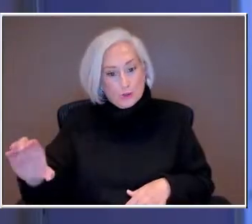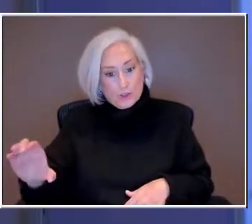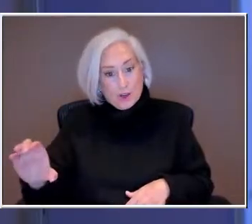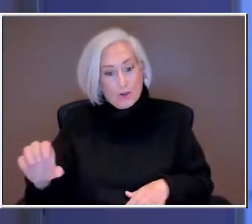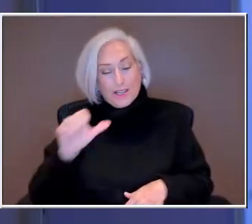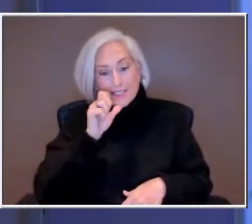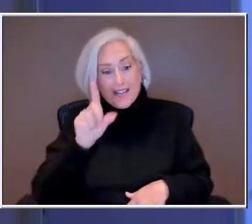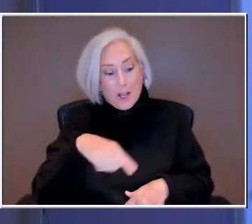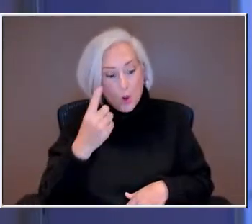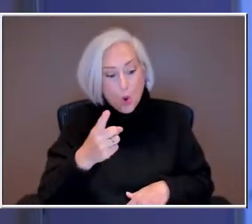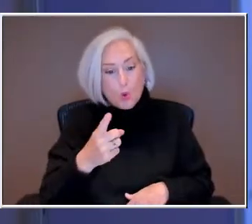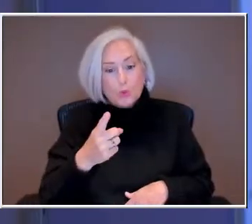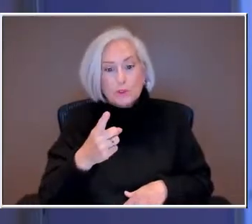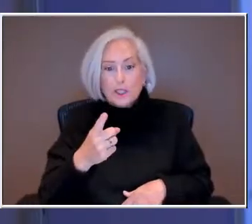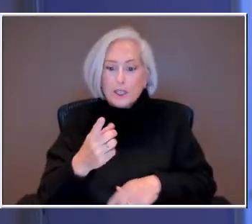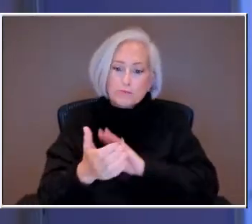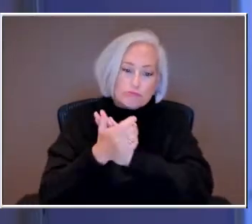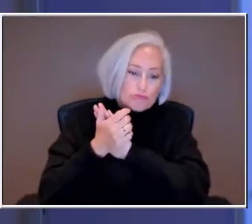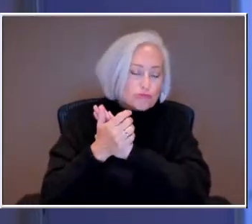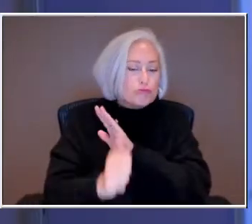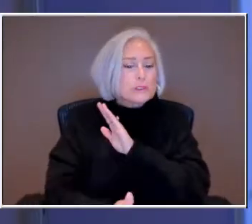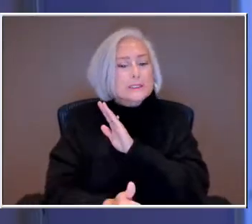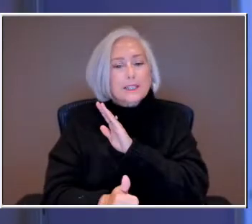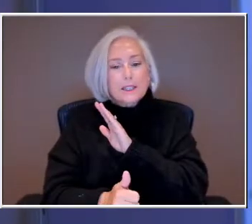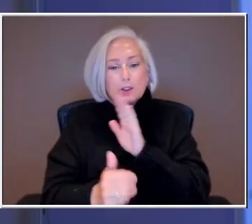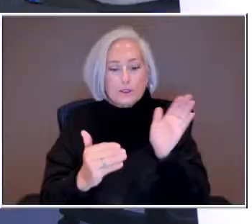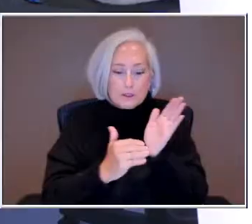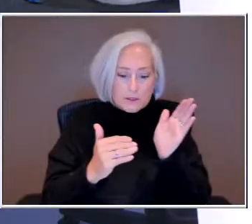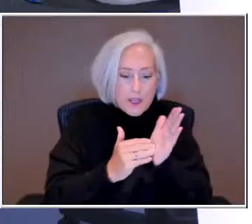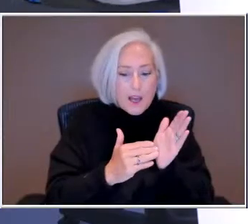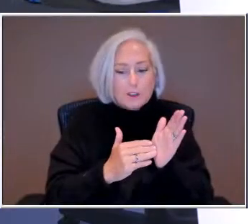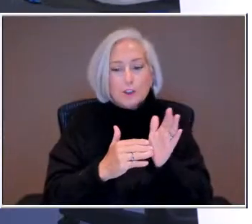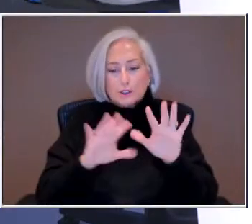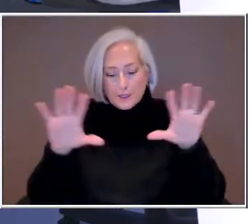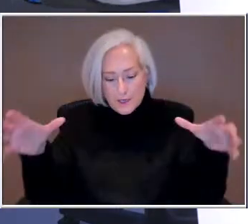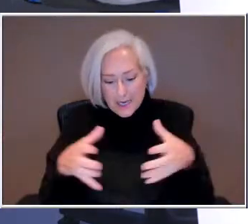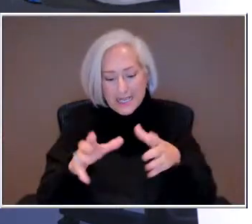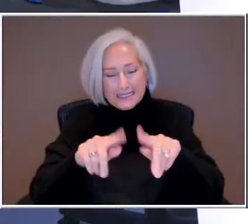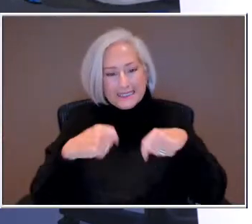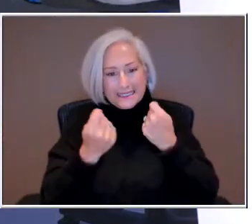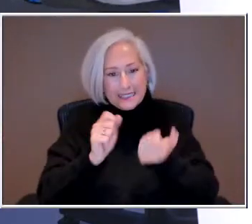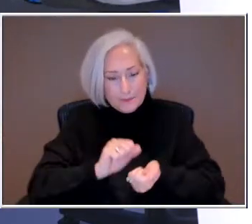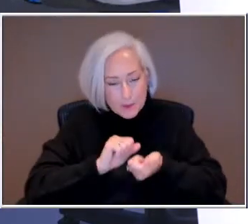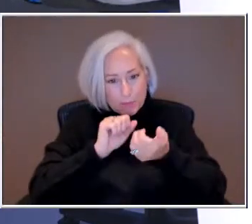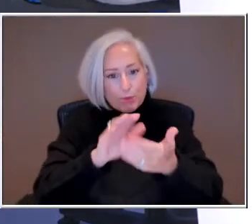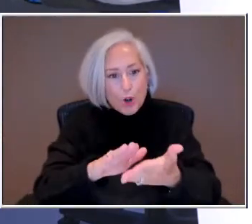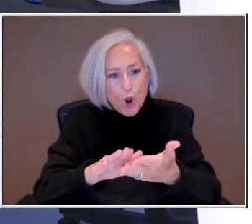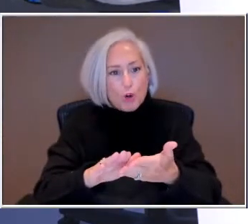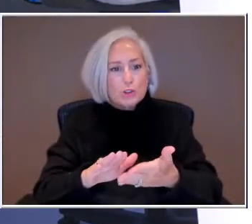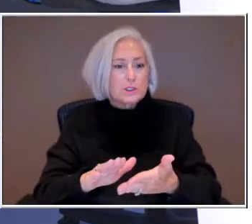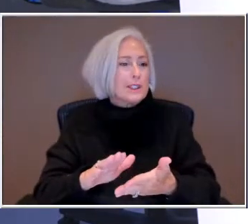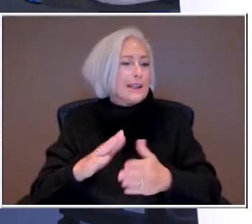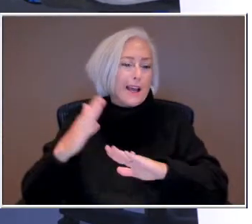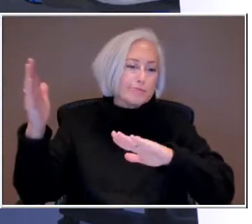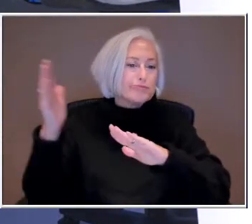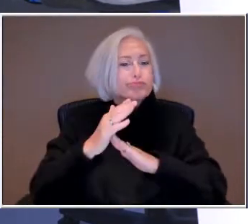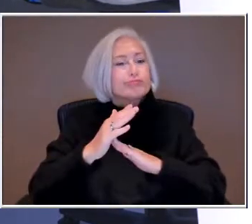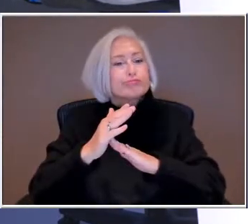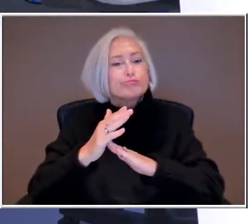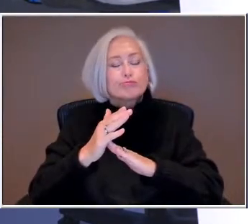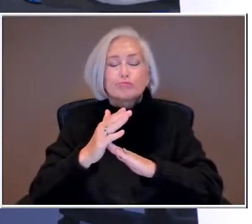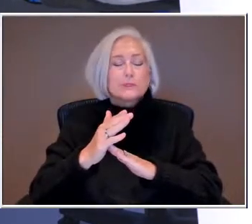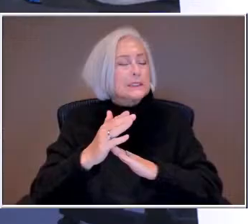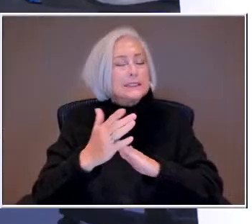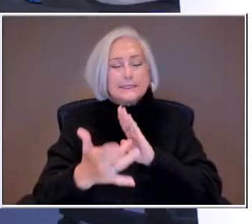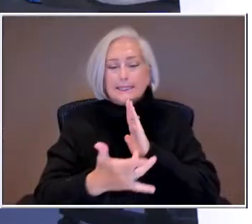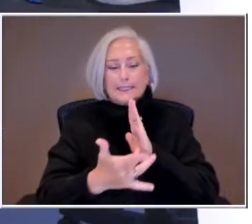trials, it's just the whole team approach to cancer care. And before we go, what are some of those first initial symptoms that should be a signal